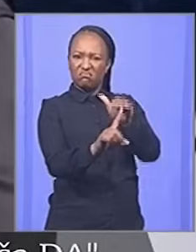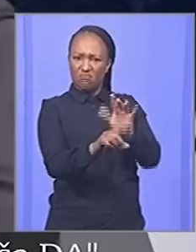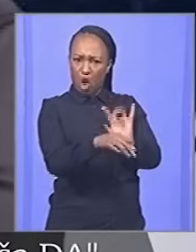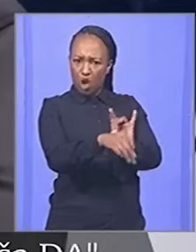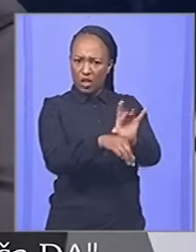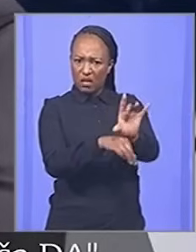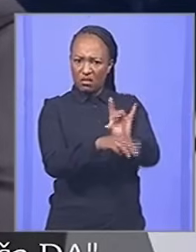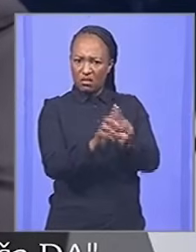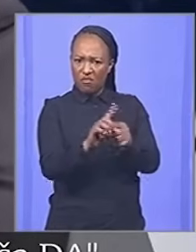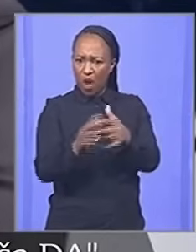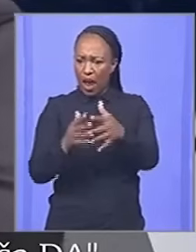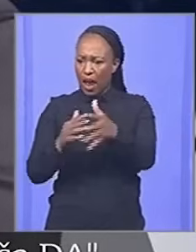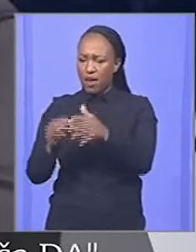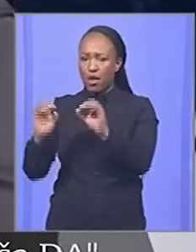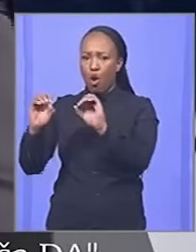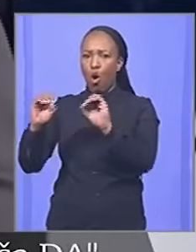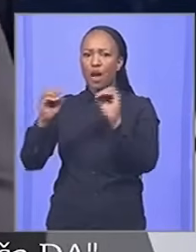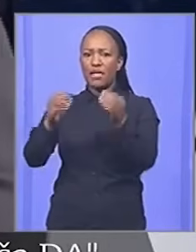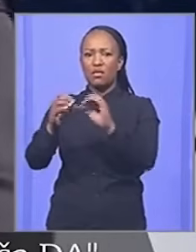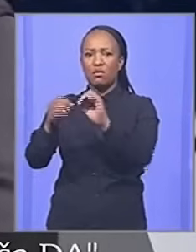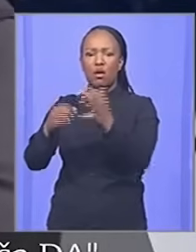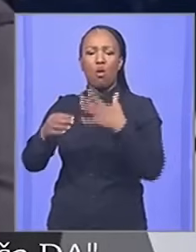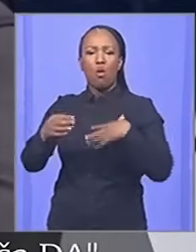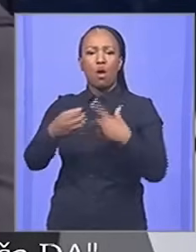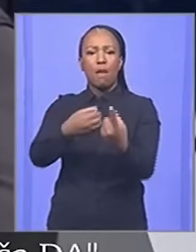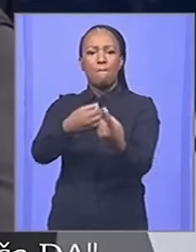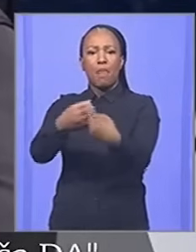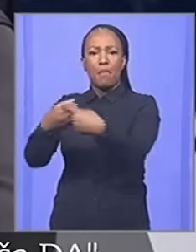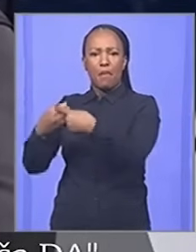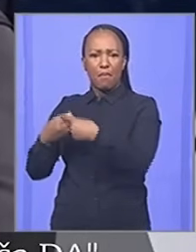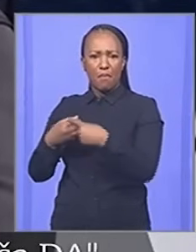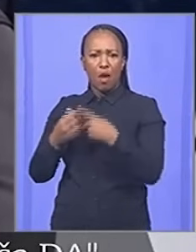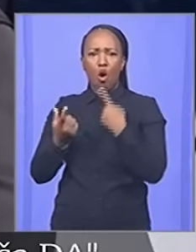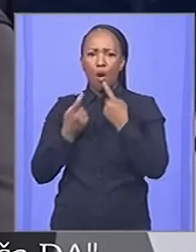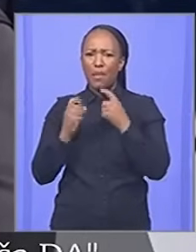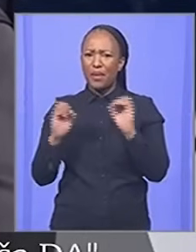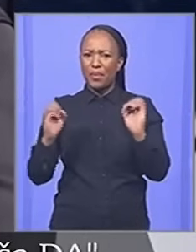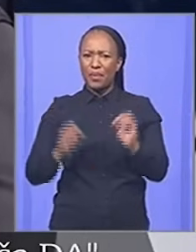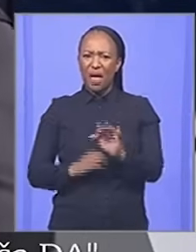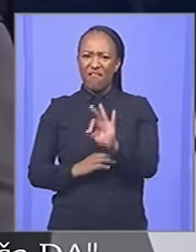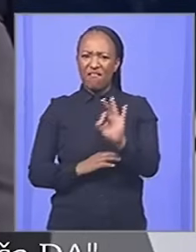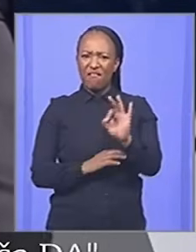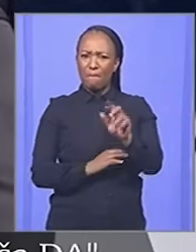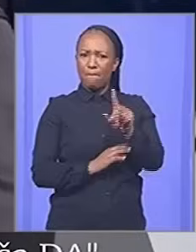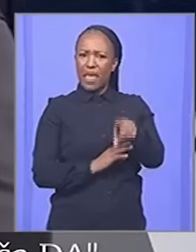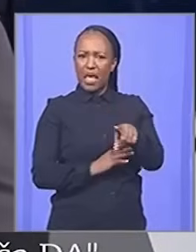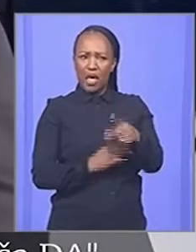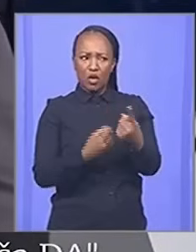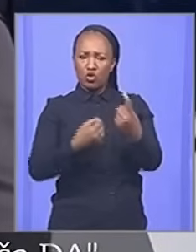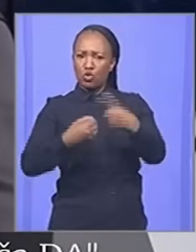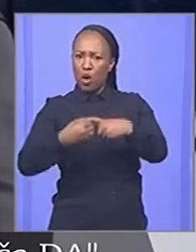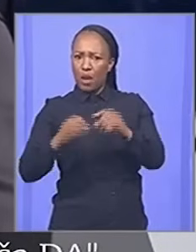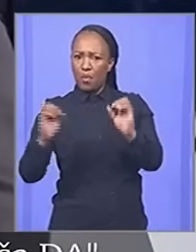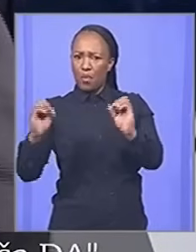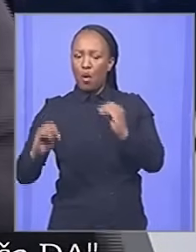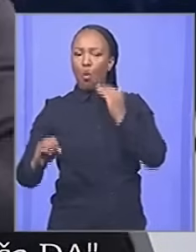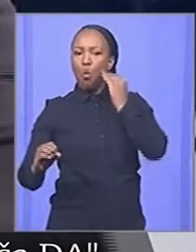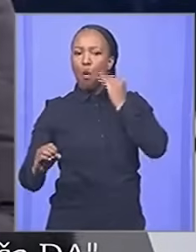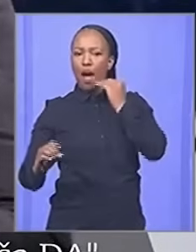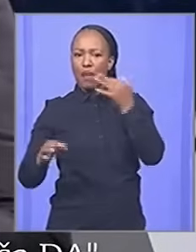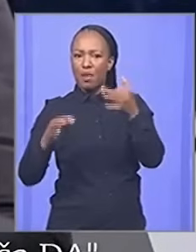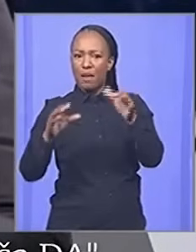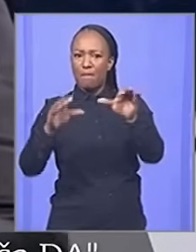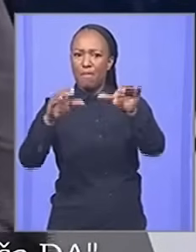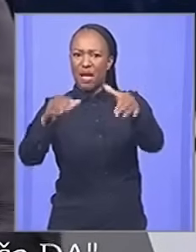any party you want to join. Why is she not complaining about Freedom Front Plus the join? She's not complaining about the white party, but the